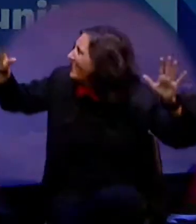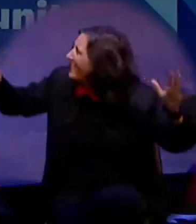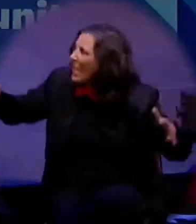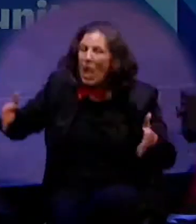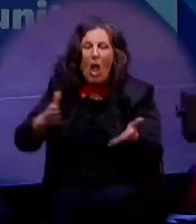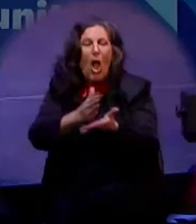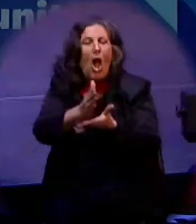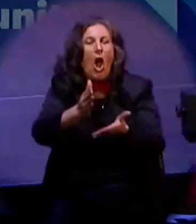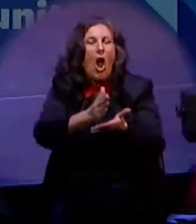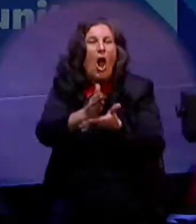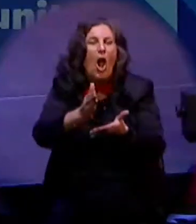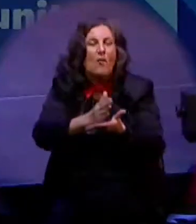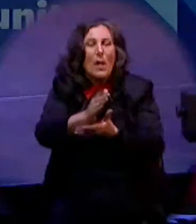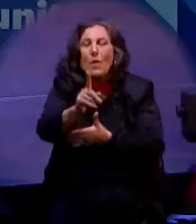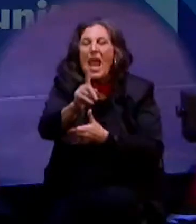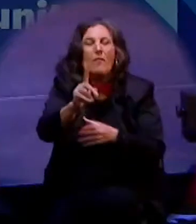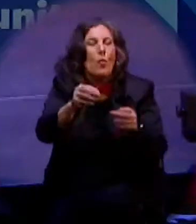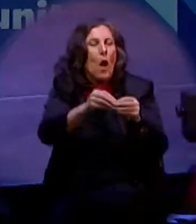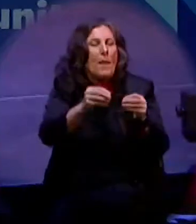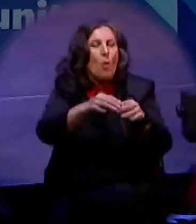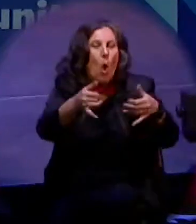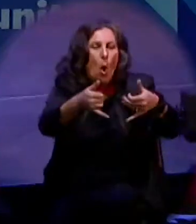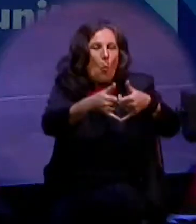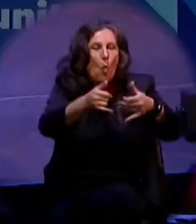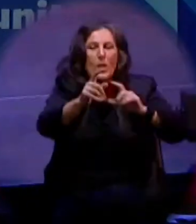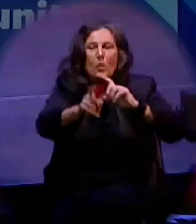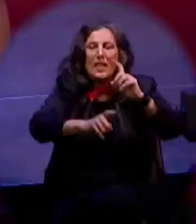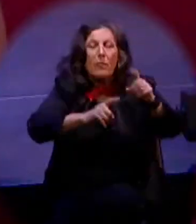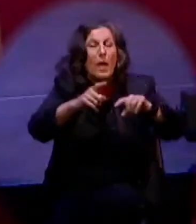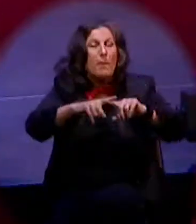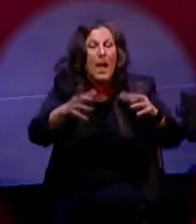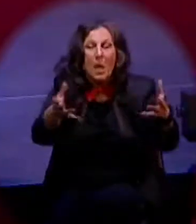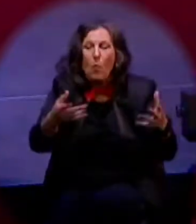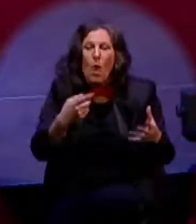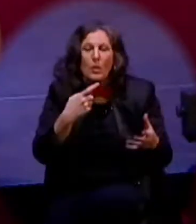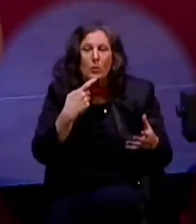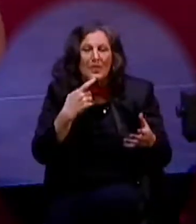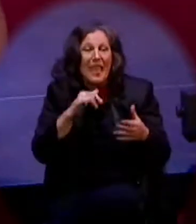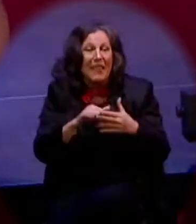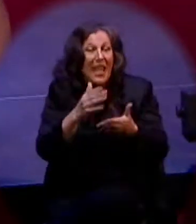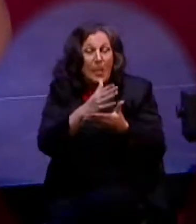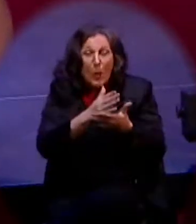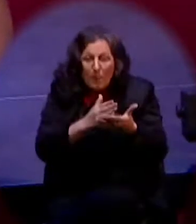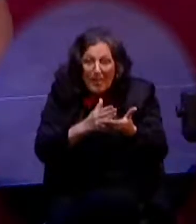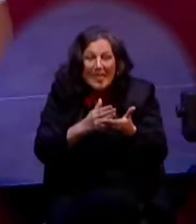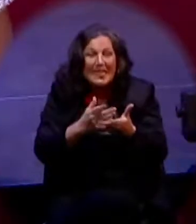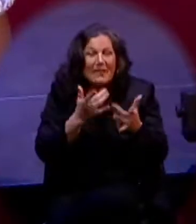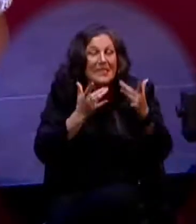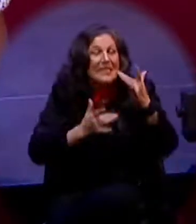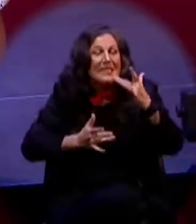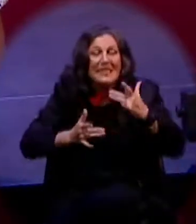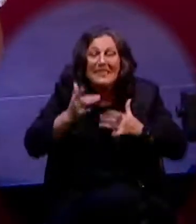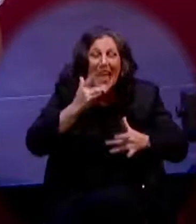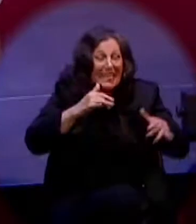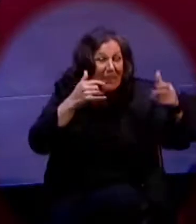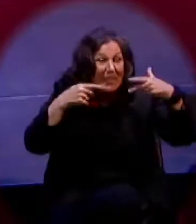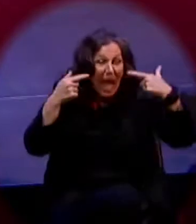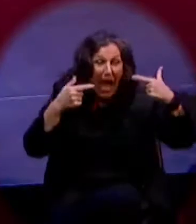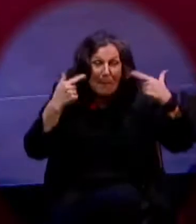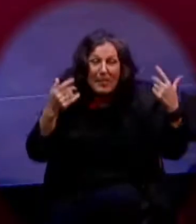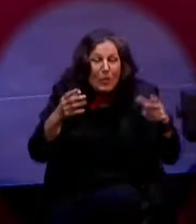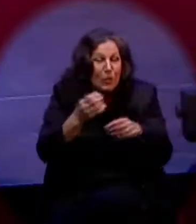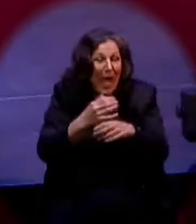All right, we actually have one more award to give away. Yeah, but I do want to say that little piece of that taste of comedy that you just got right